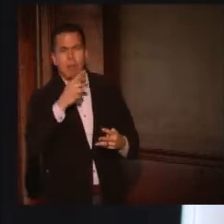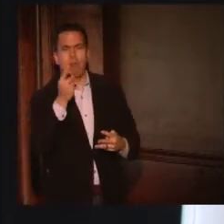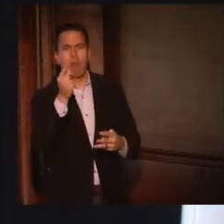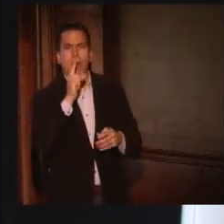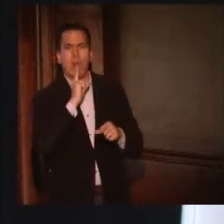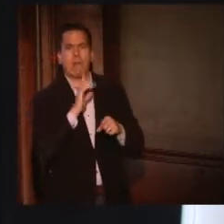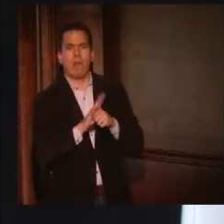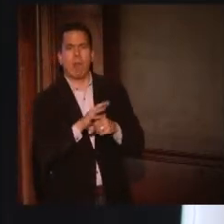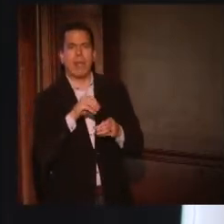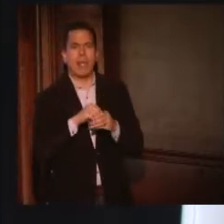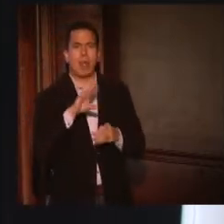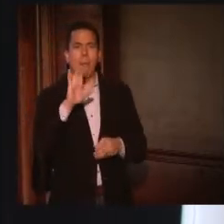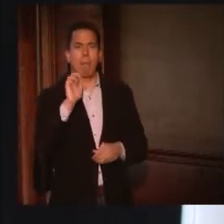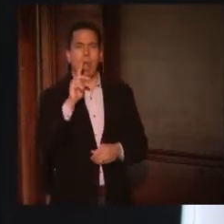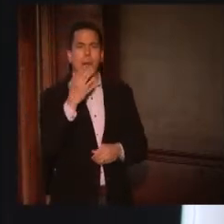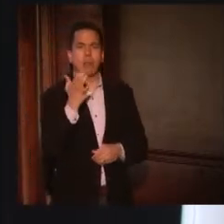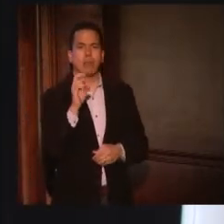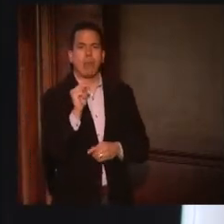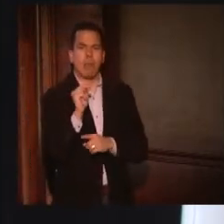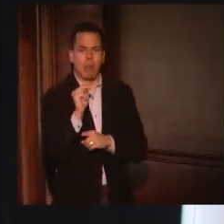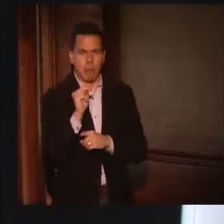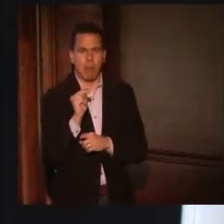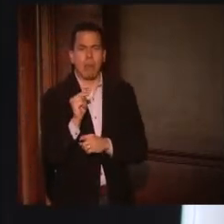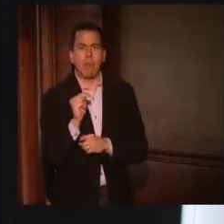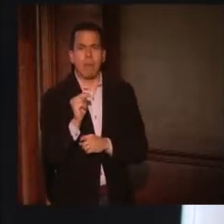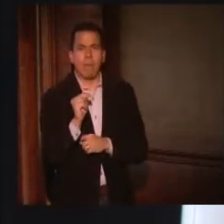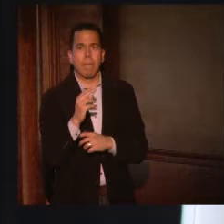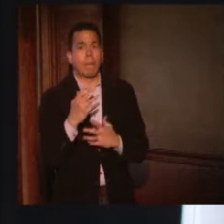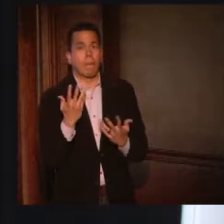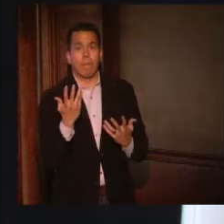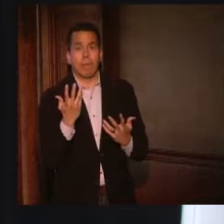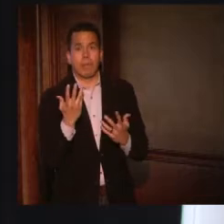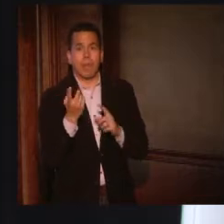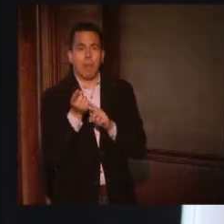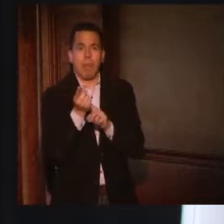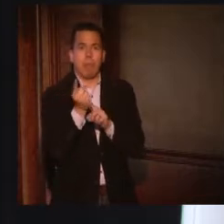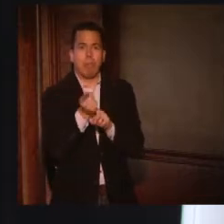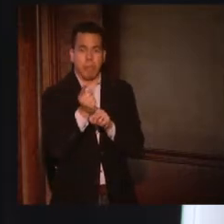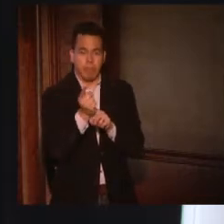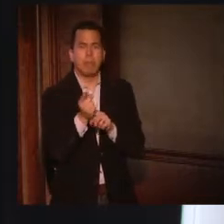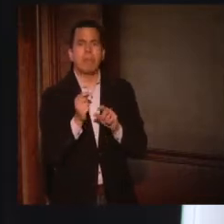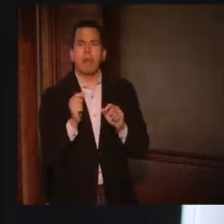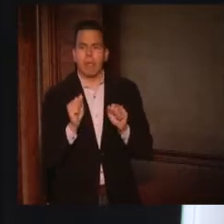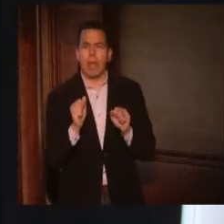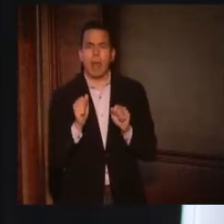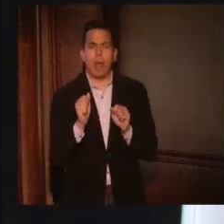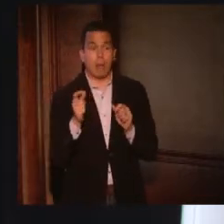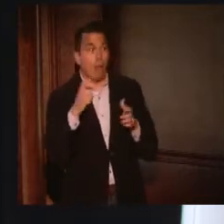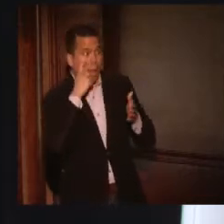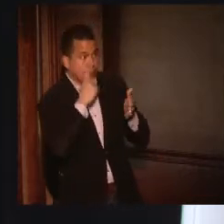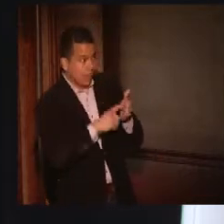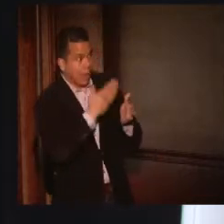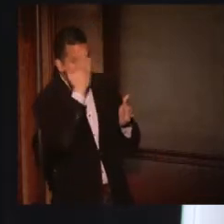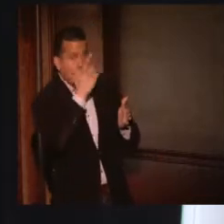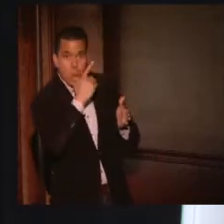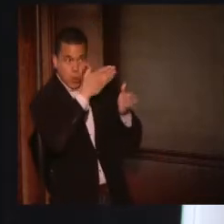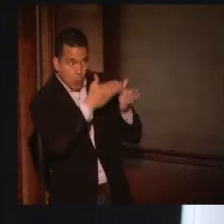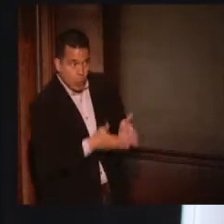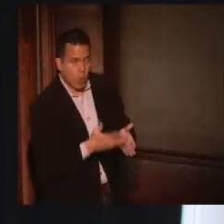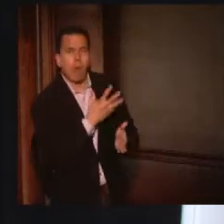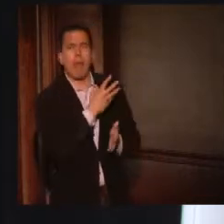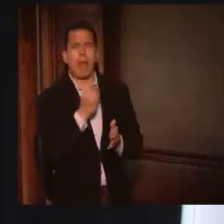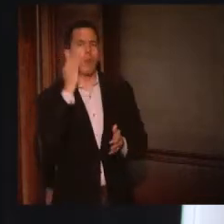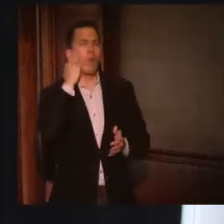our blockchain instance, and which then allows them to be identified and to know how